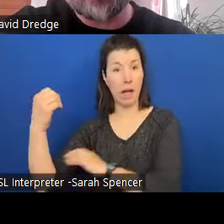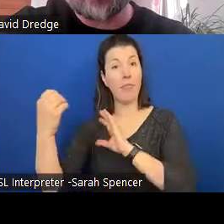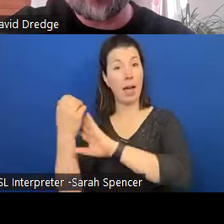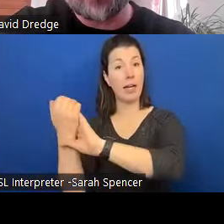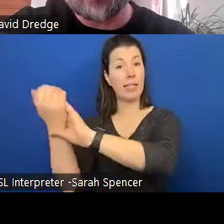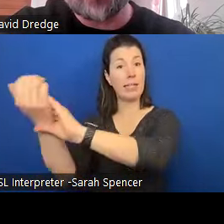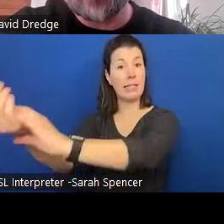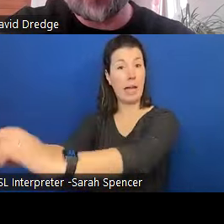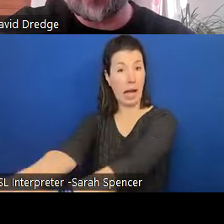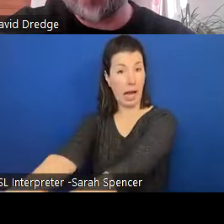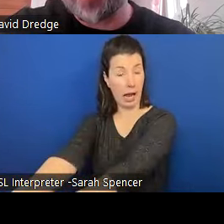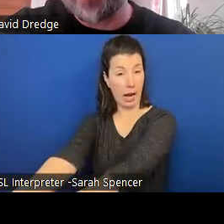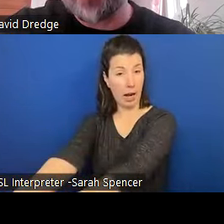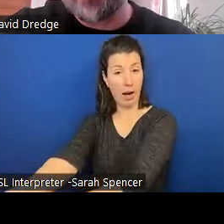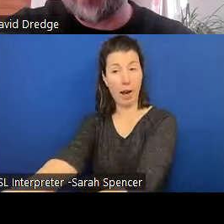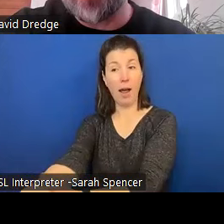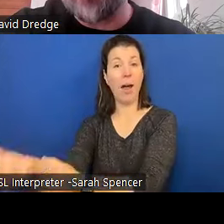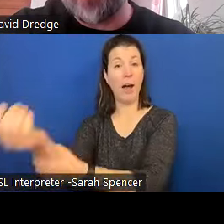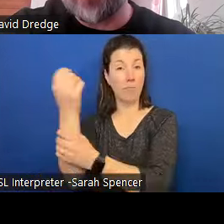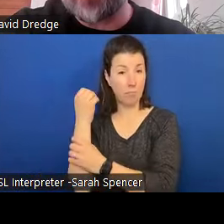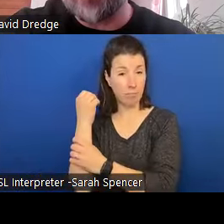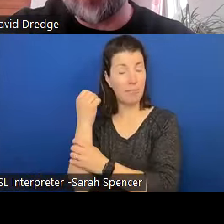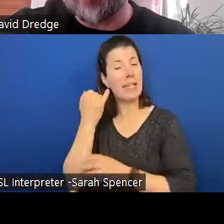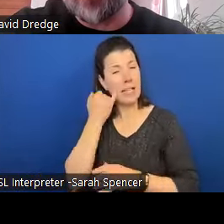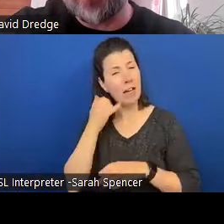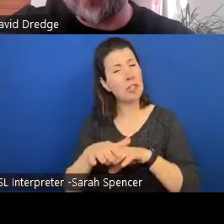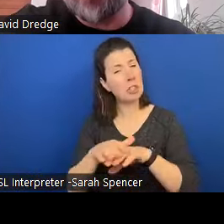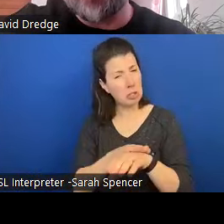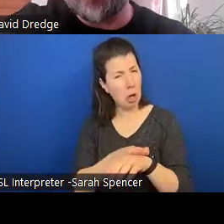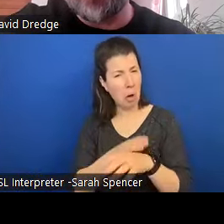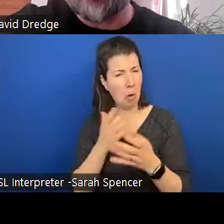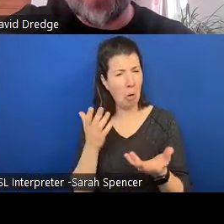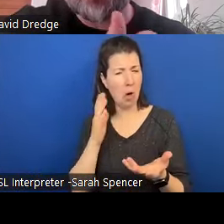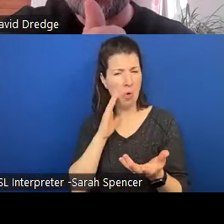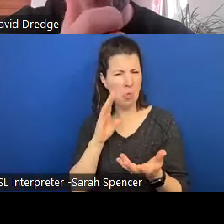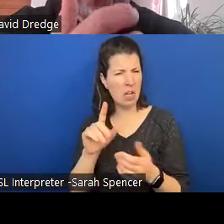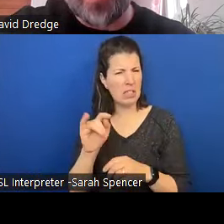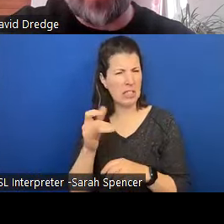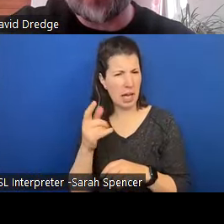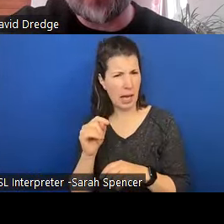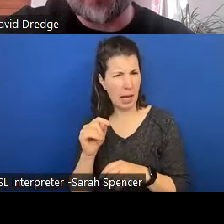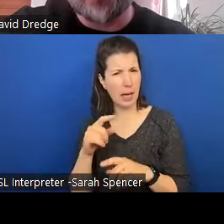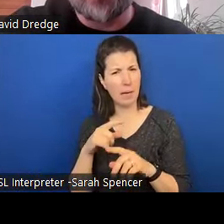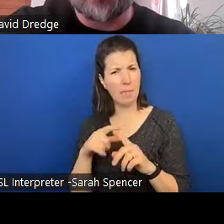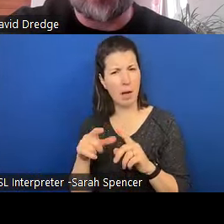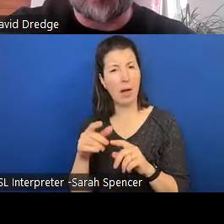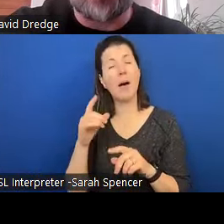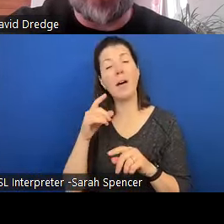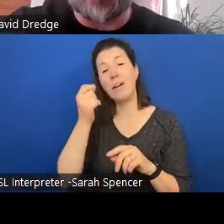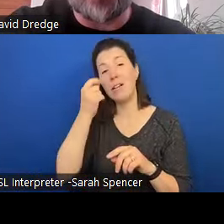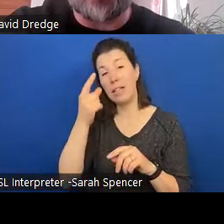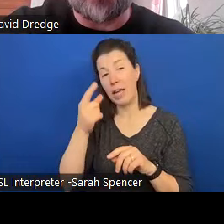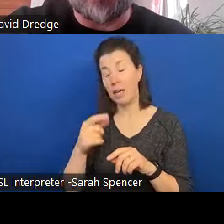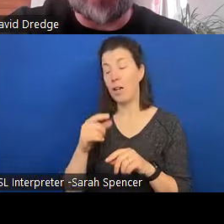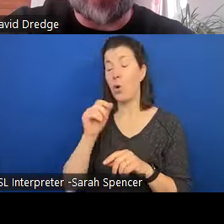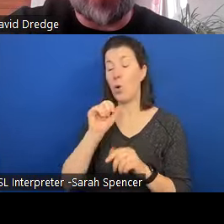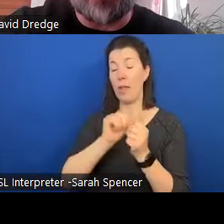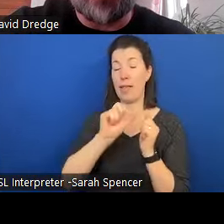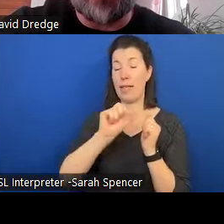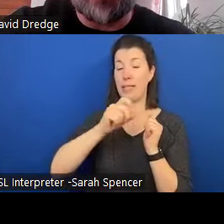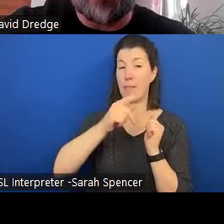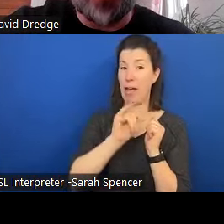it very slowly, it'll be tight but fairly smooth. But if you do it fast, there's this catch. And so there's